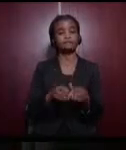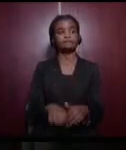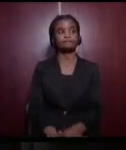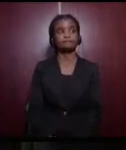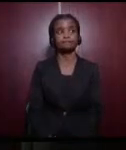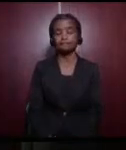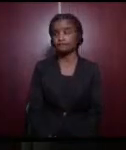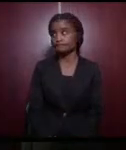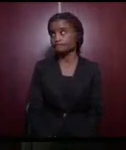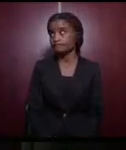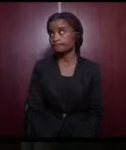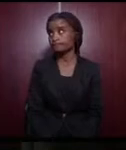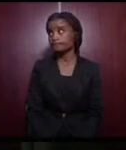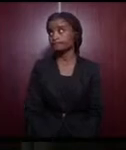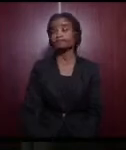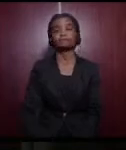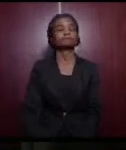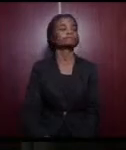Sanbonani,